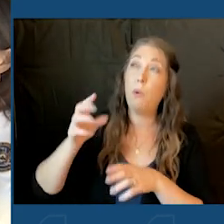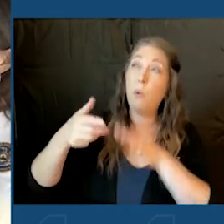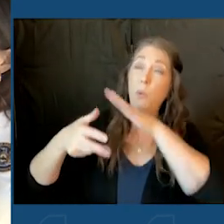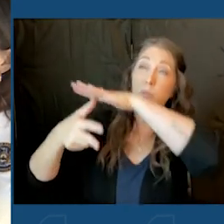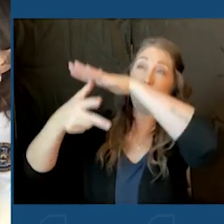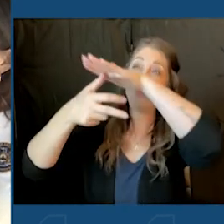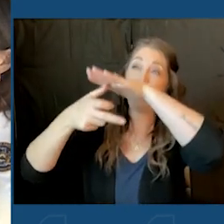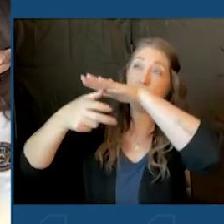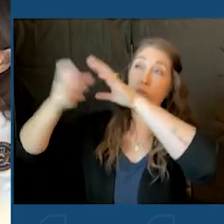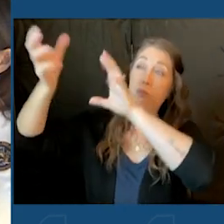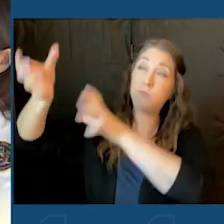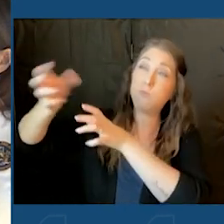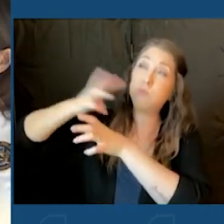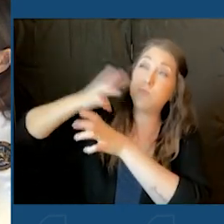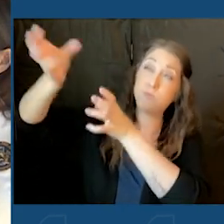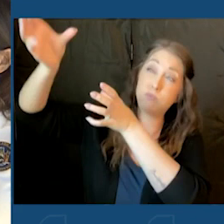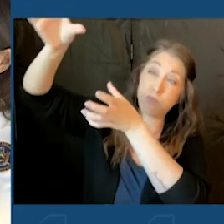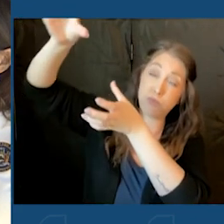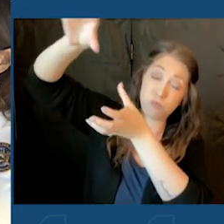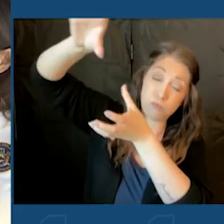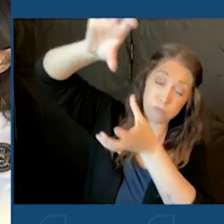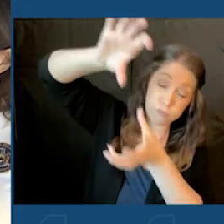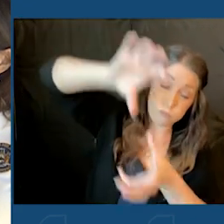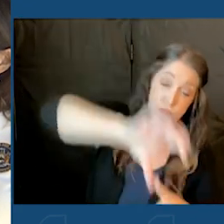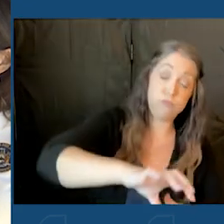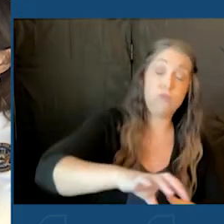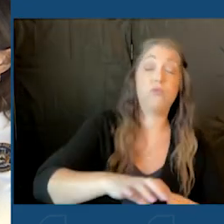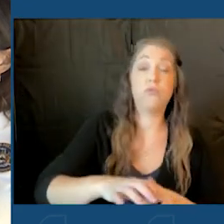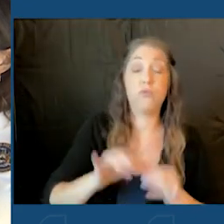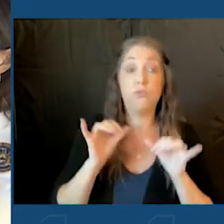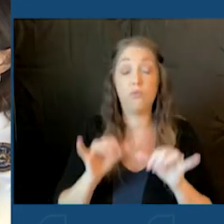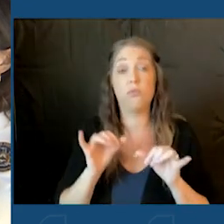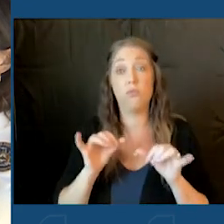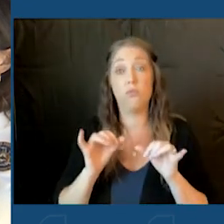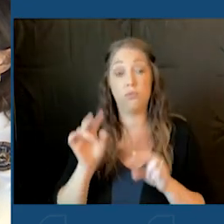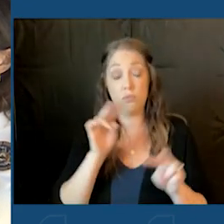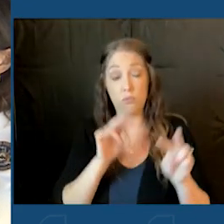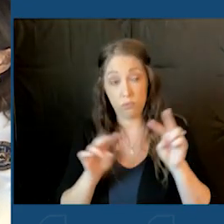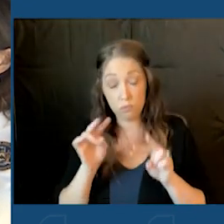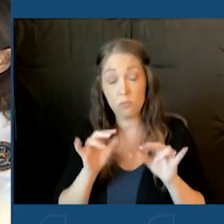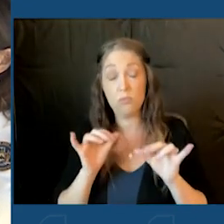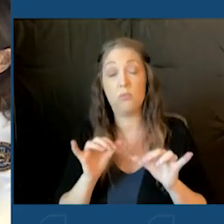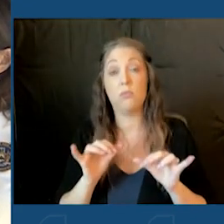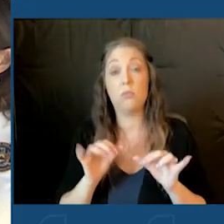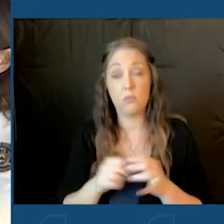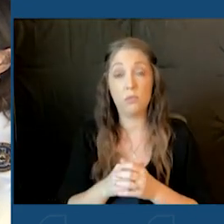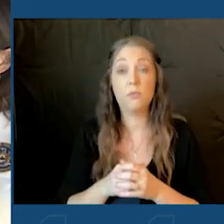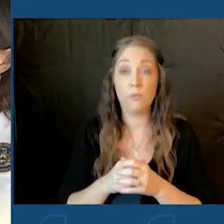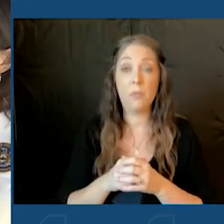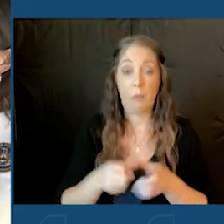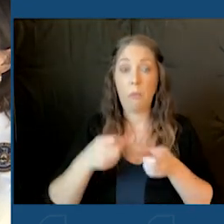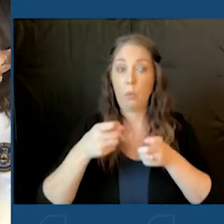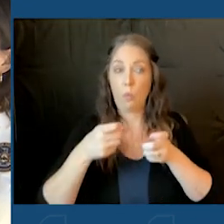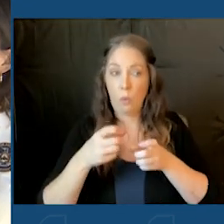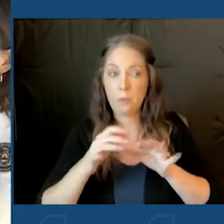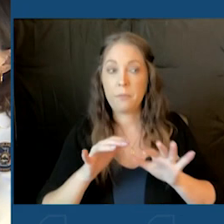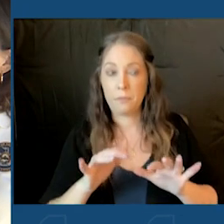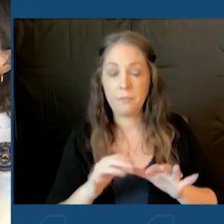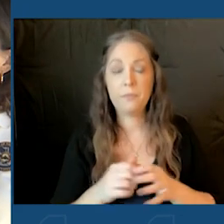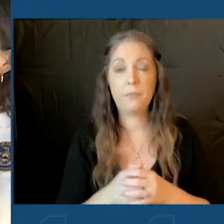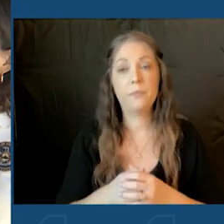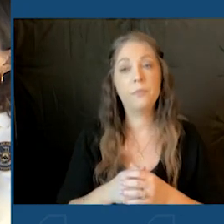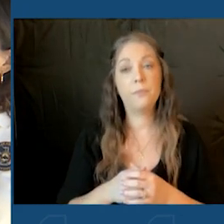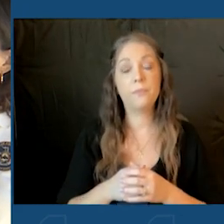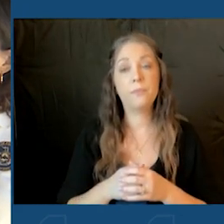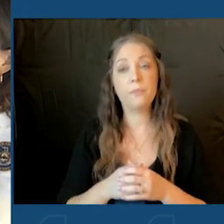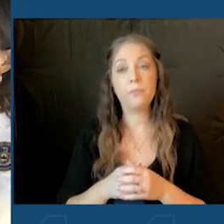ranger spotter, and two pilots up there dropping the water on the flames and keeping it all under control. But